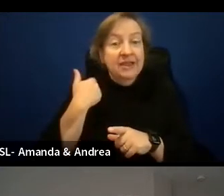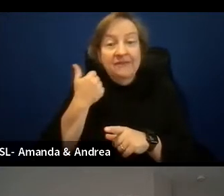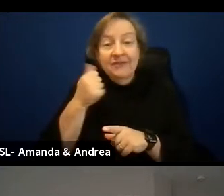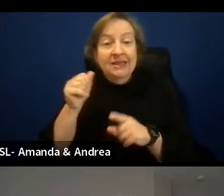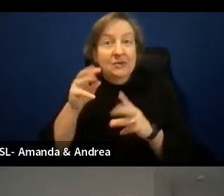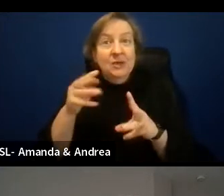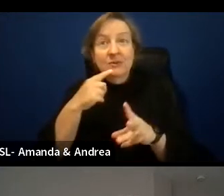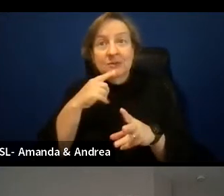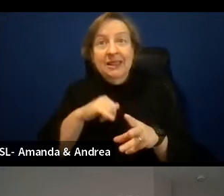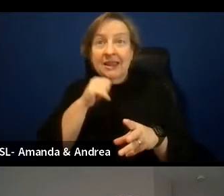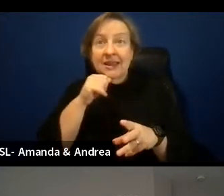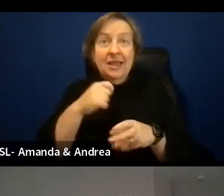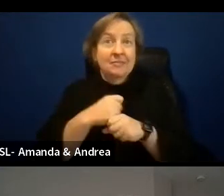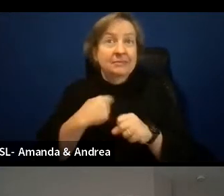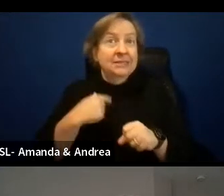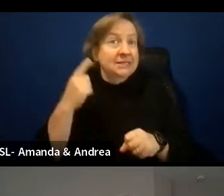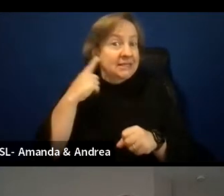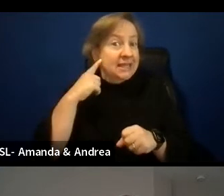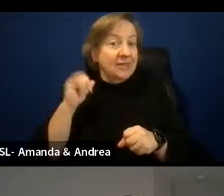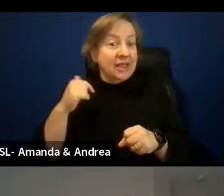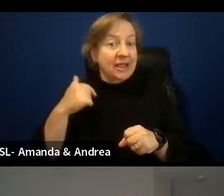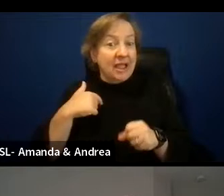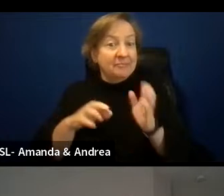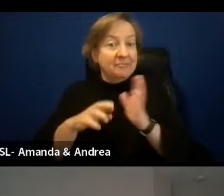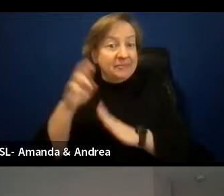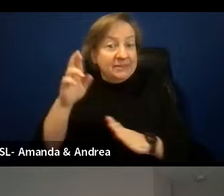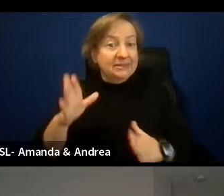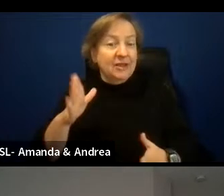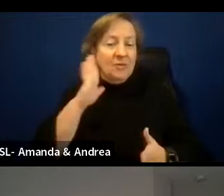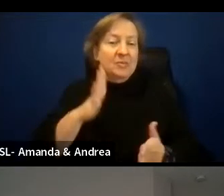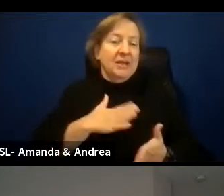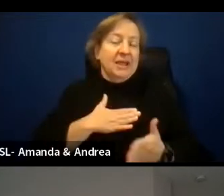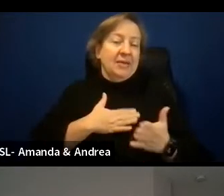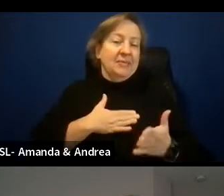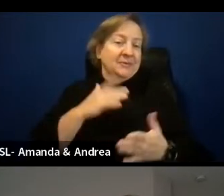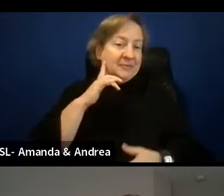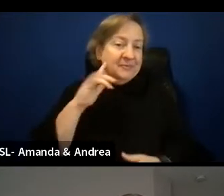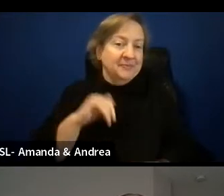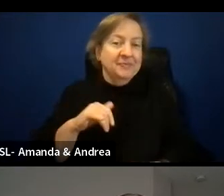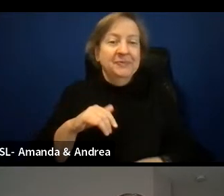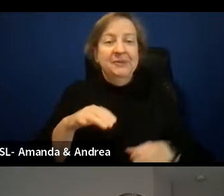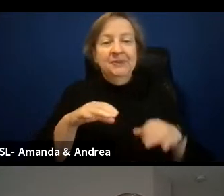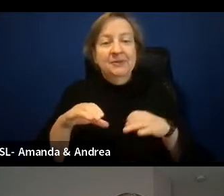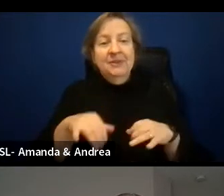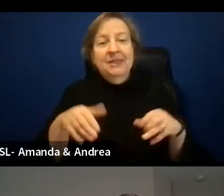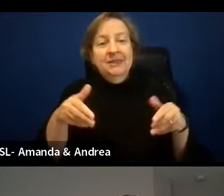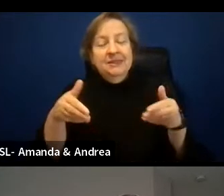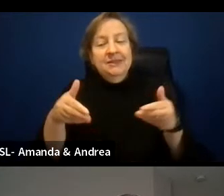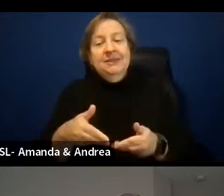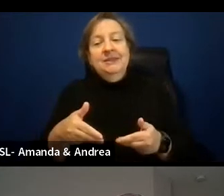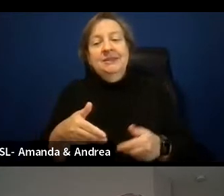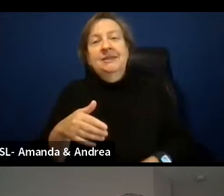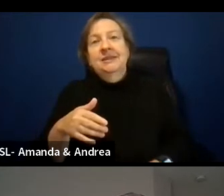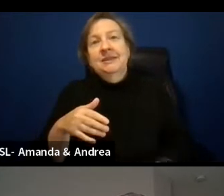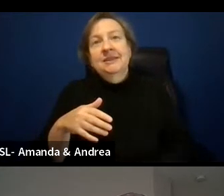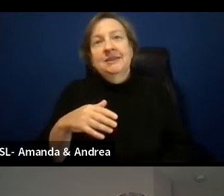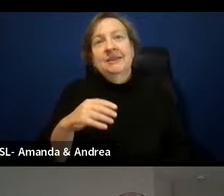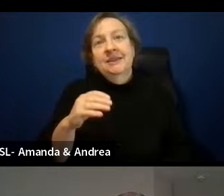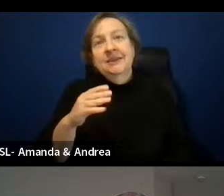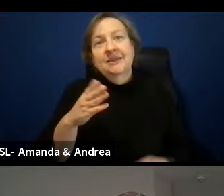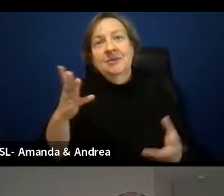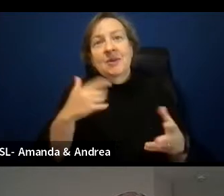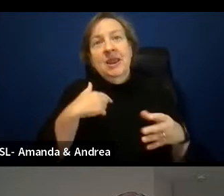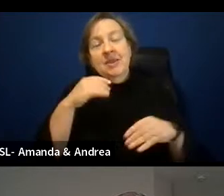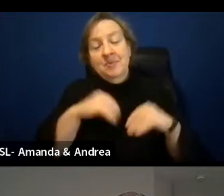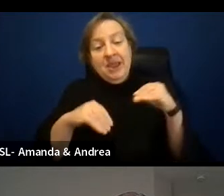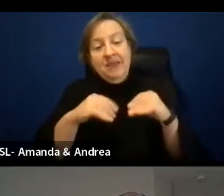does not make me sound like a missile, I'm certainly open to other ways to do that introduction. Thing that I pack